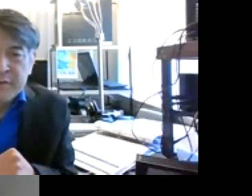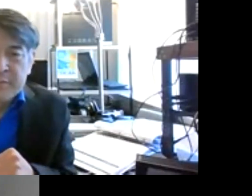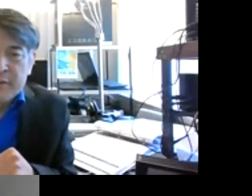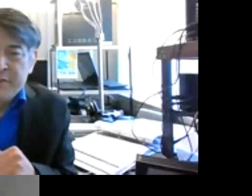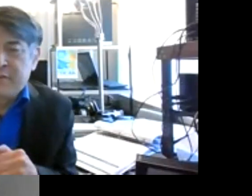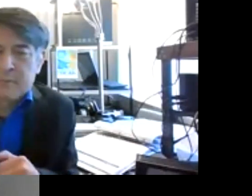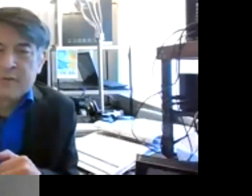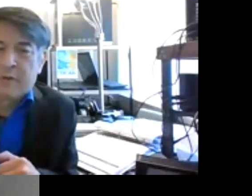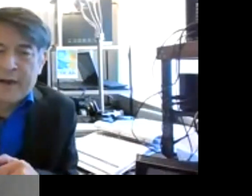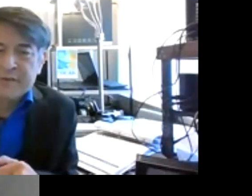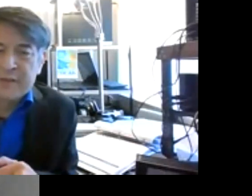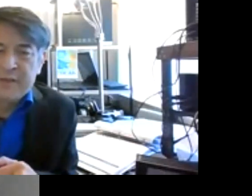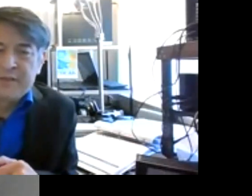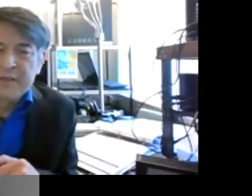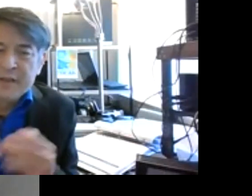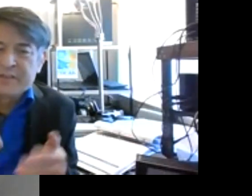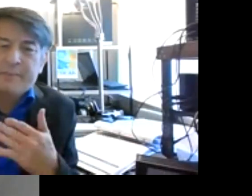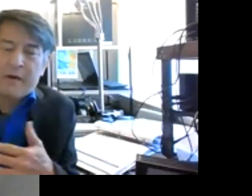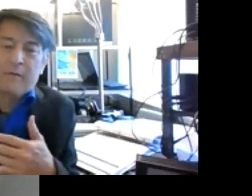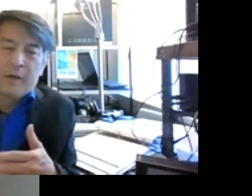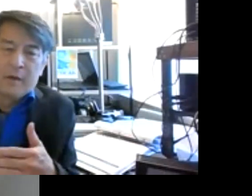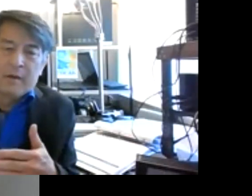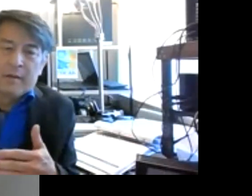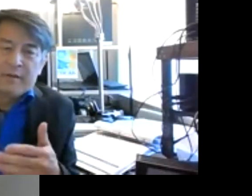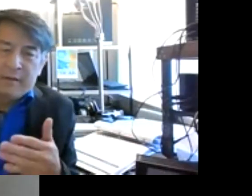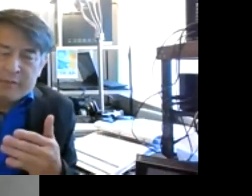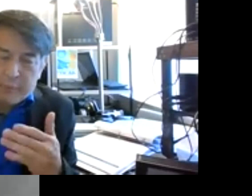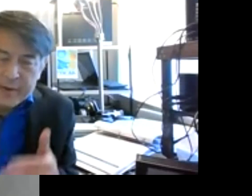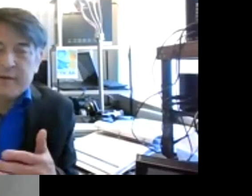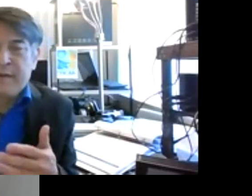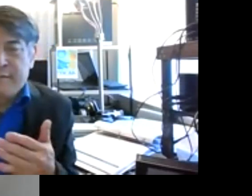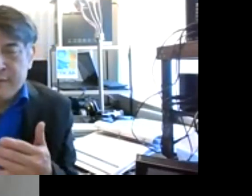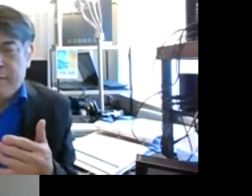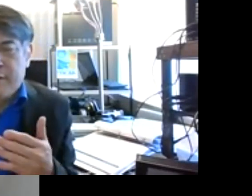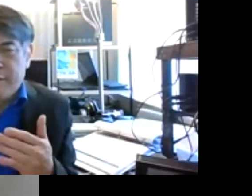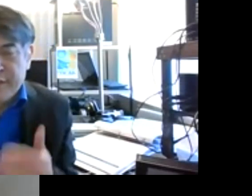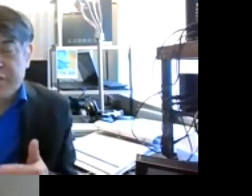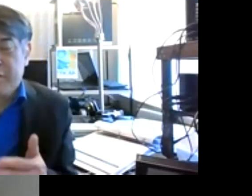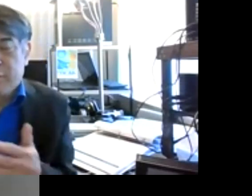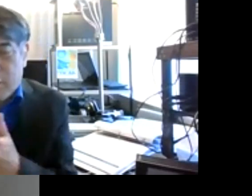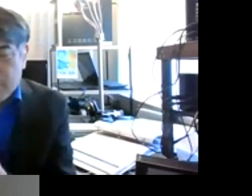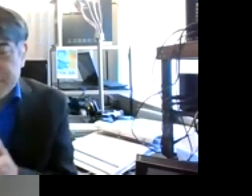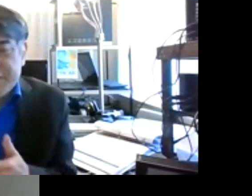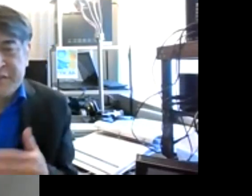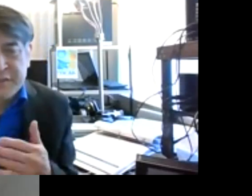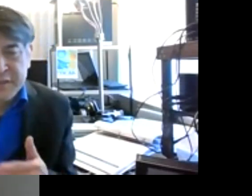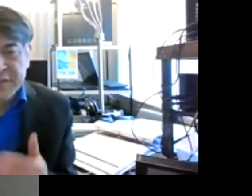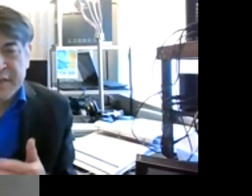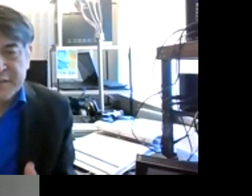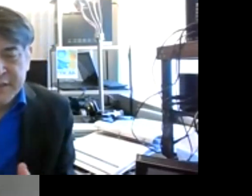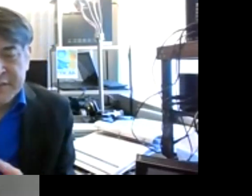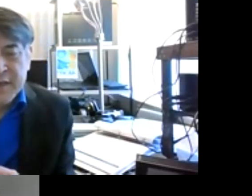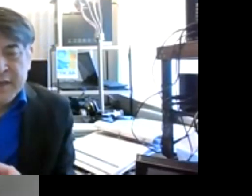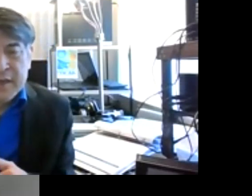developmental disabilities in terms of their housing needs, that somehow the threat of eviction or homelessness does